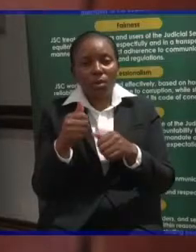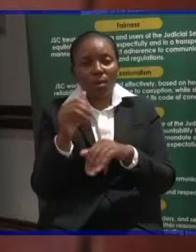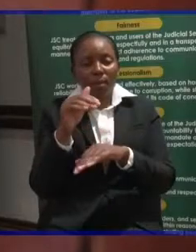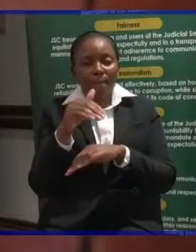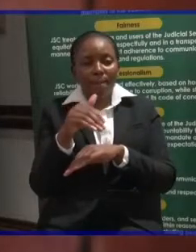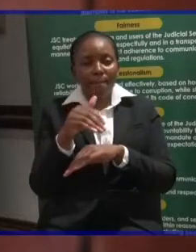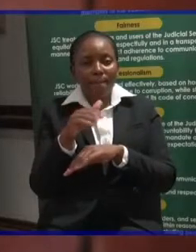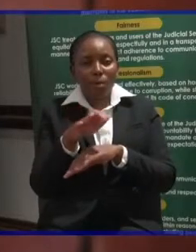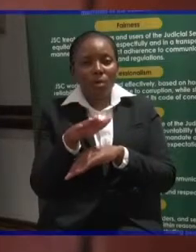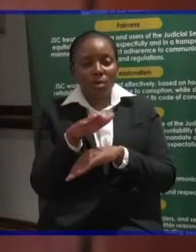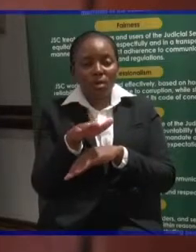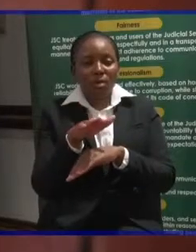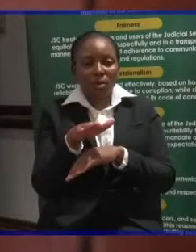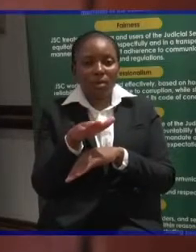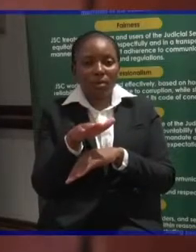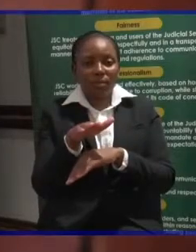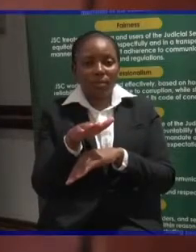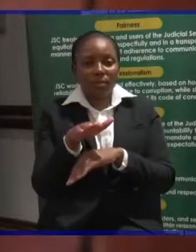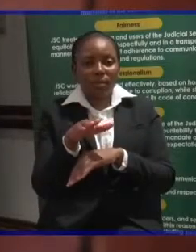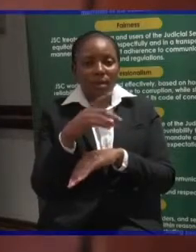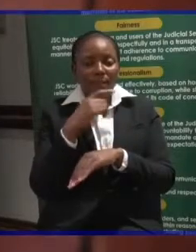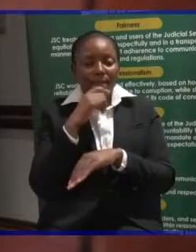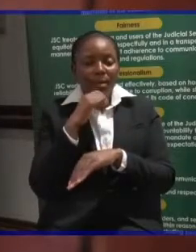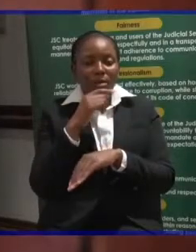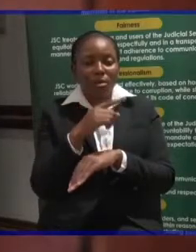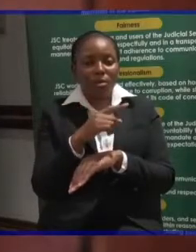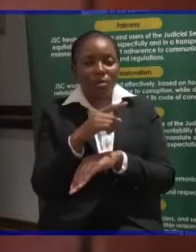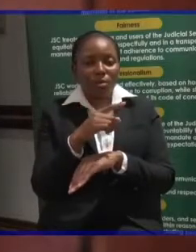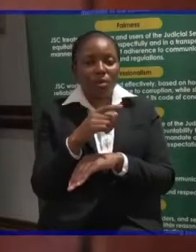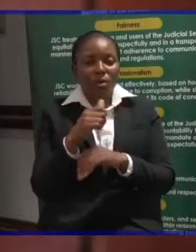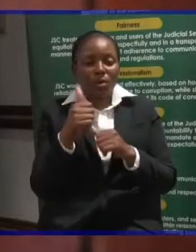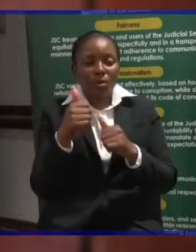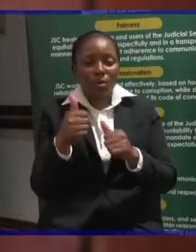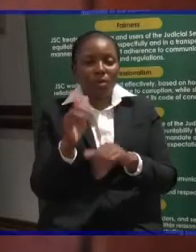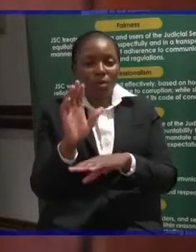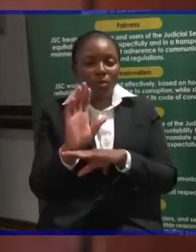morning, Mr. Mpewa. Morning, Commissioner.